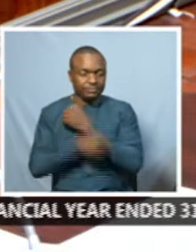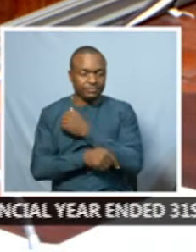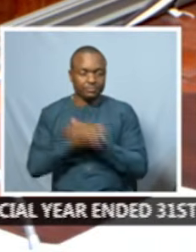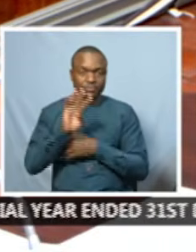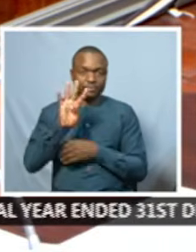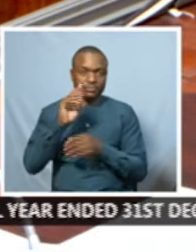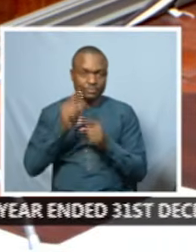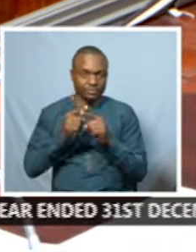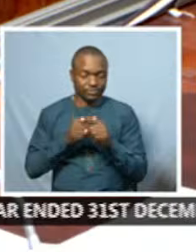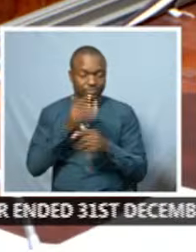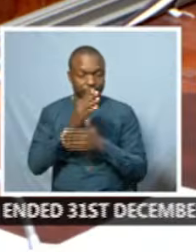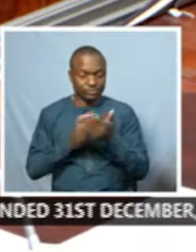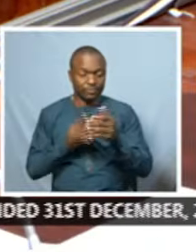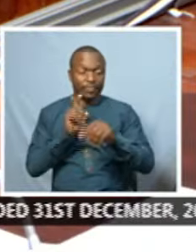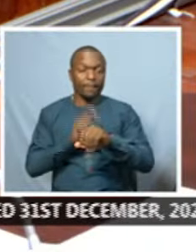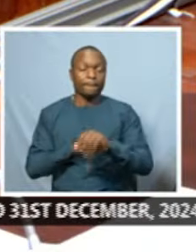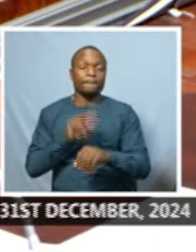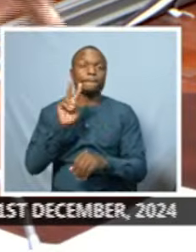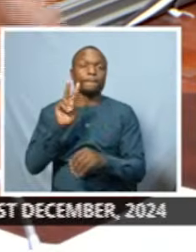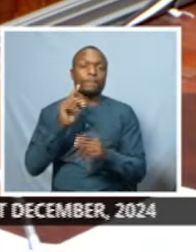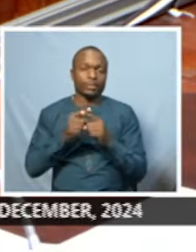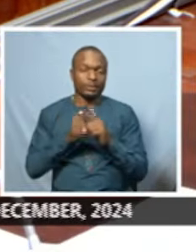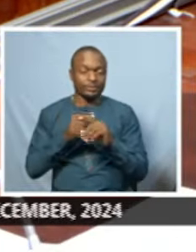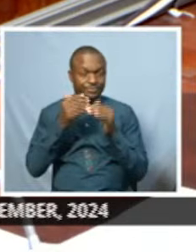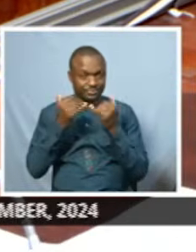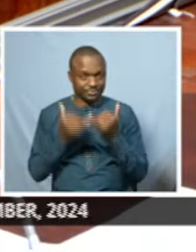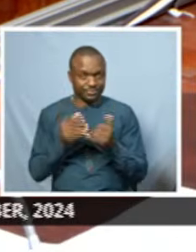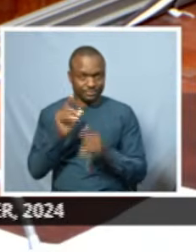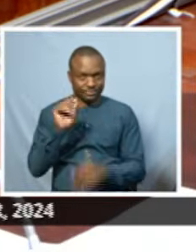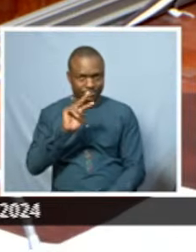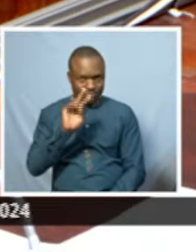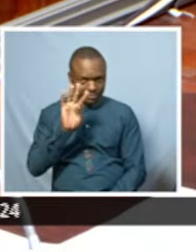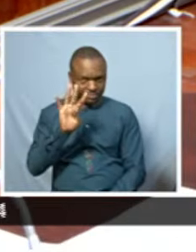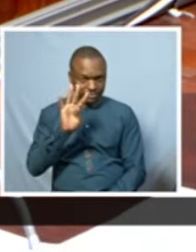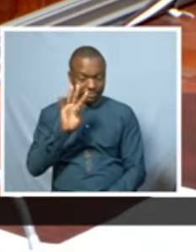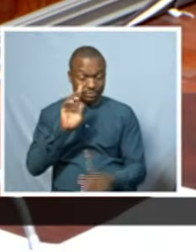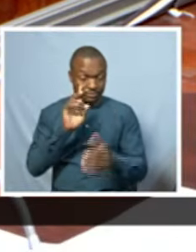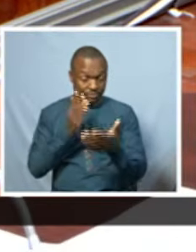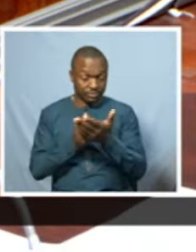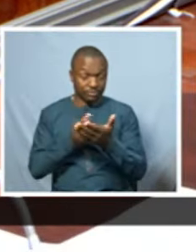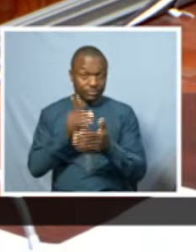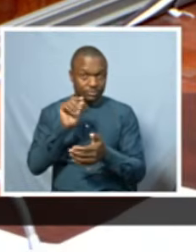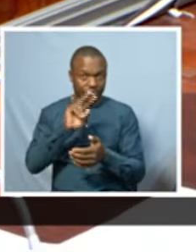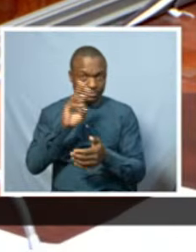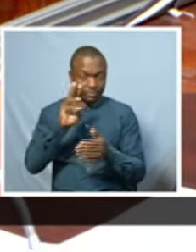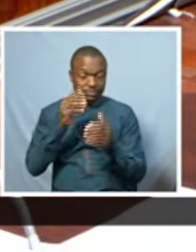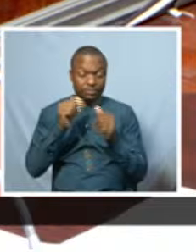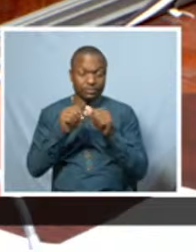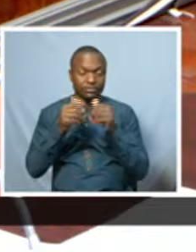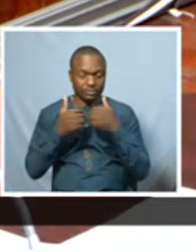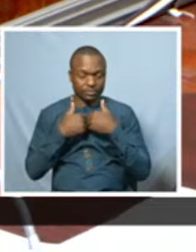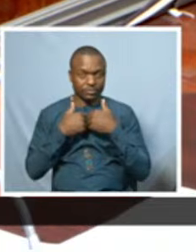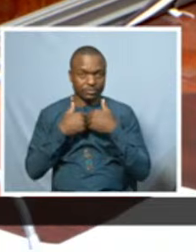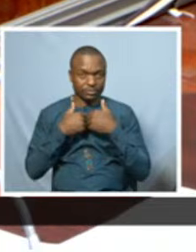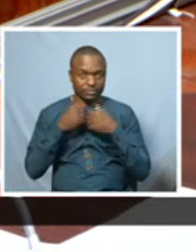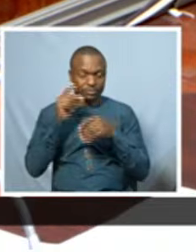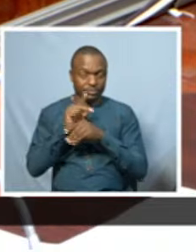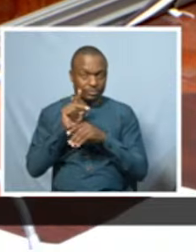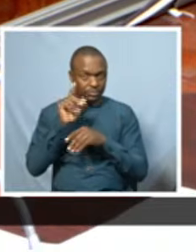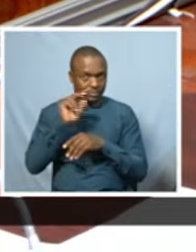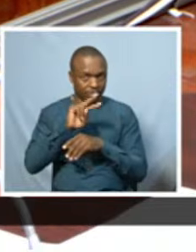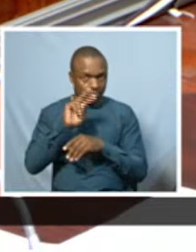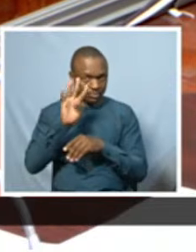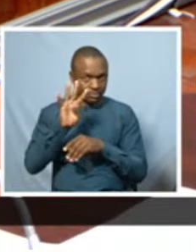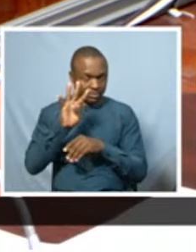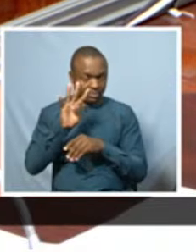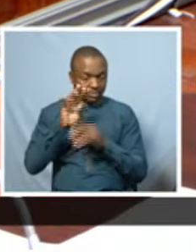months. Sometimes it's 2 months. Now from 2024, this is 2026, you still have projects that are 2024, they